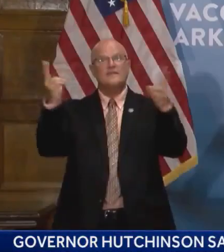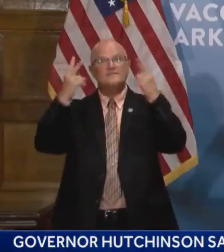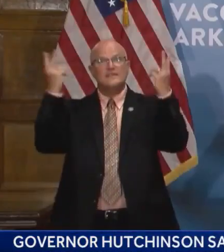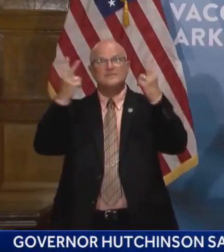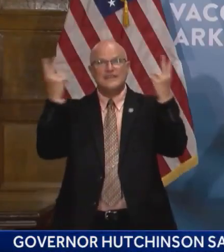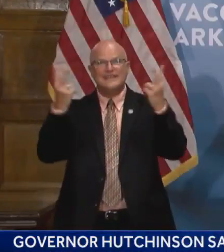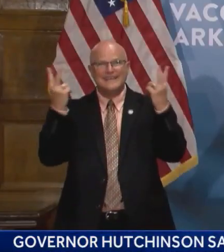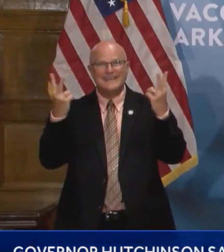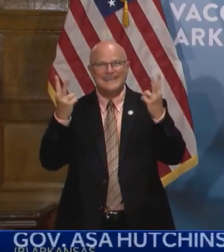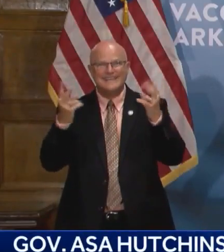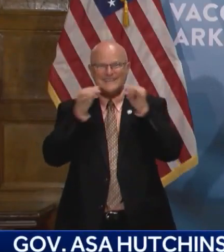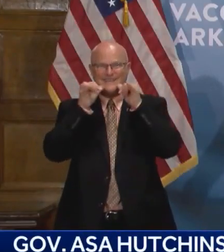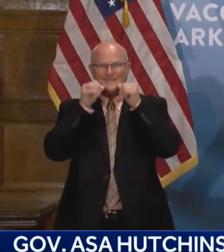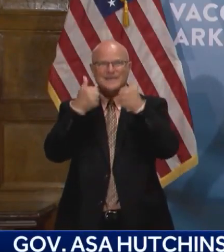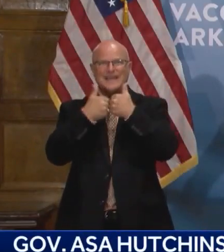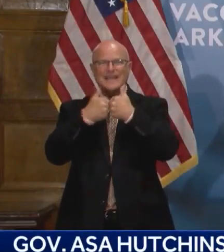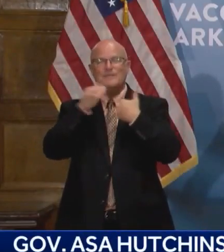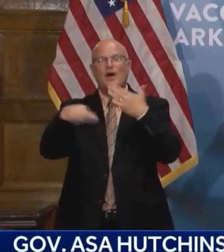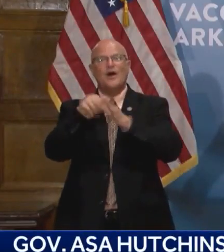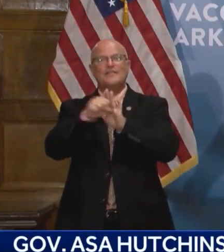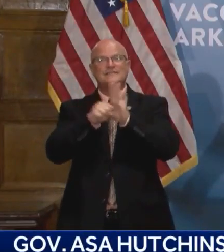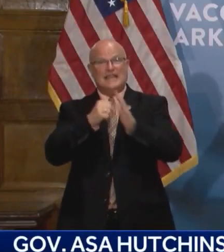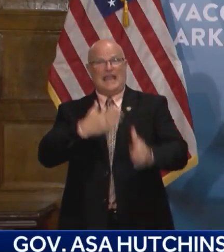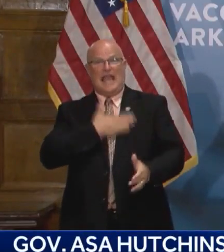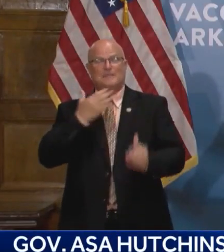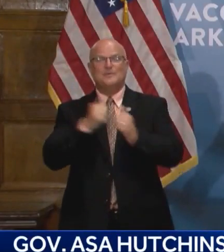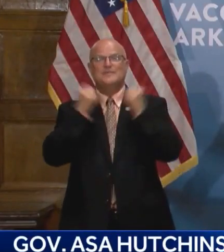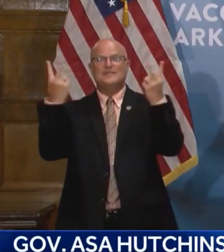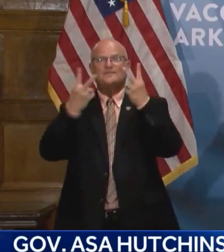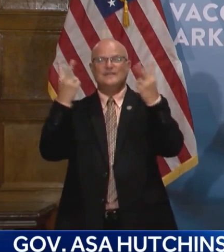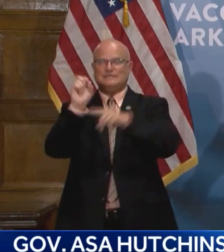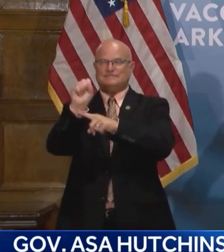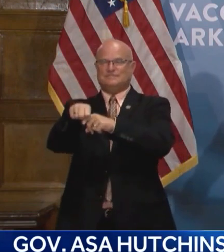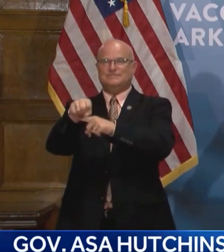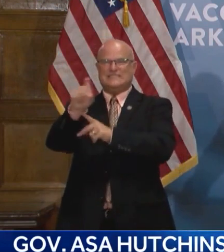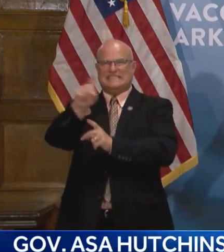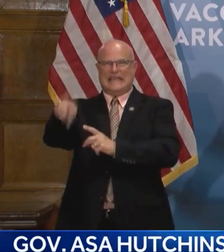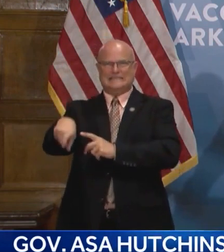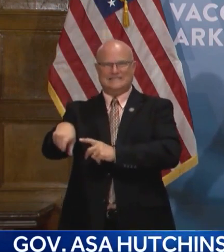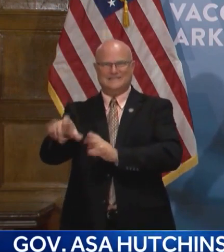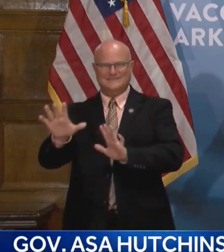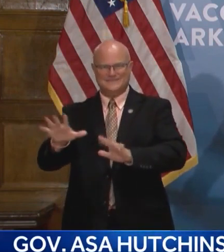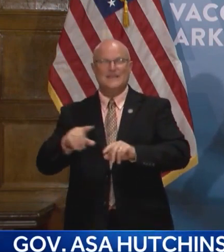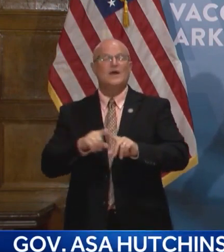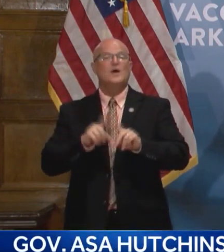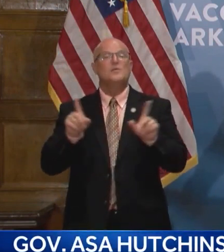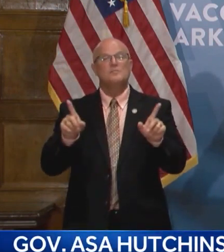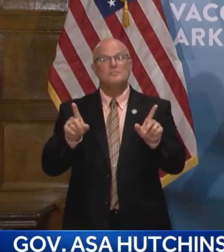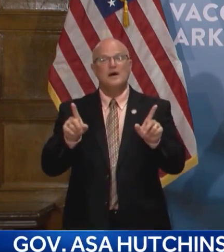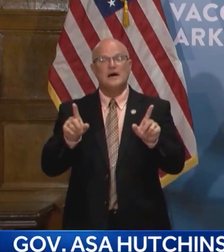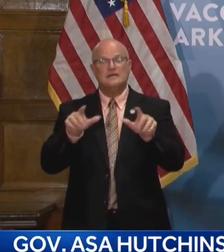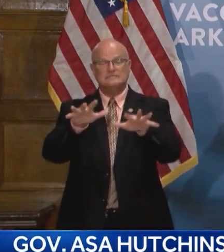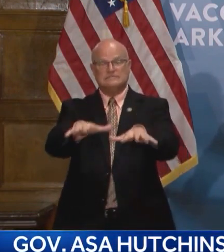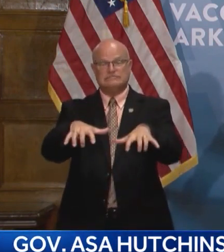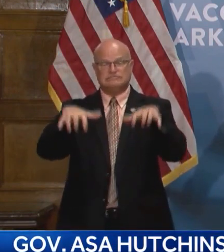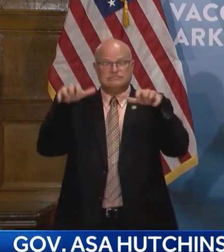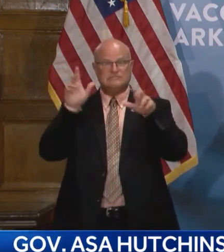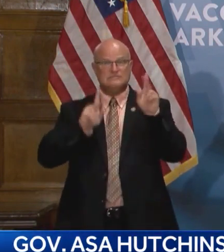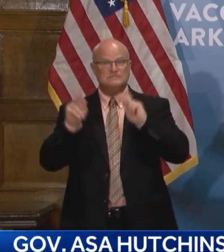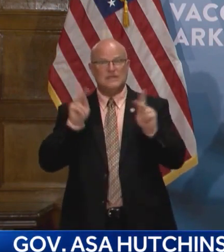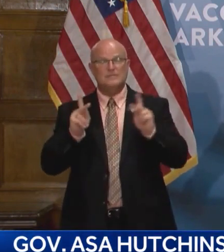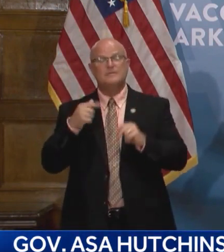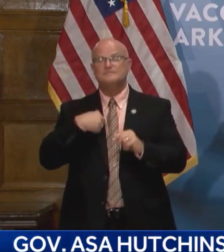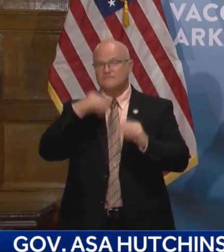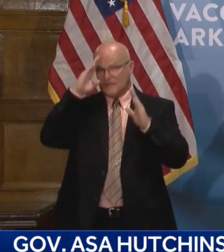victory, and I think all of the state was very happy with that victory over Texas. But in terms of the crowd,